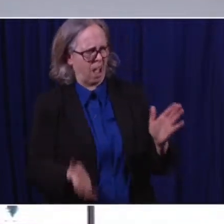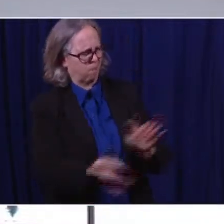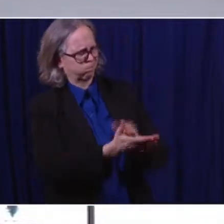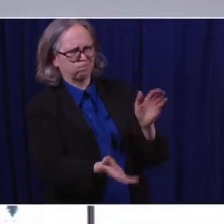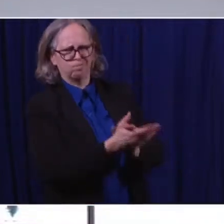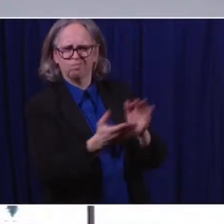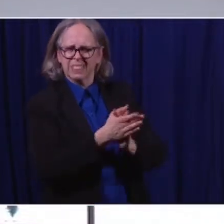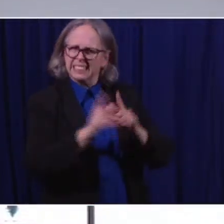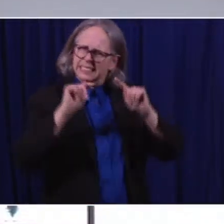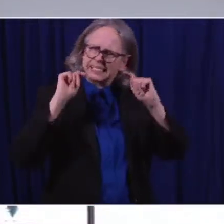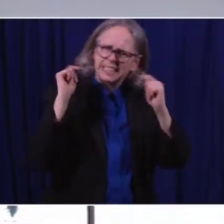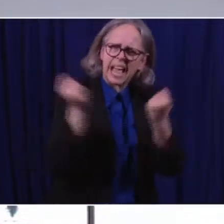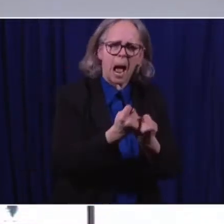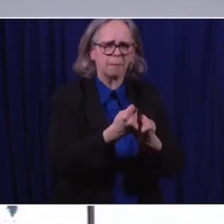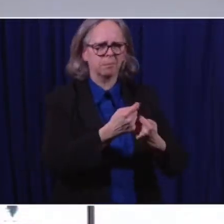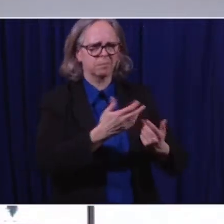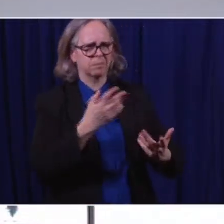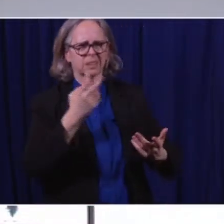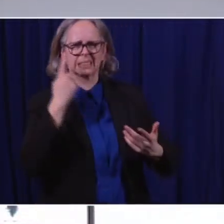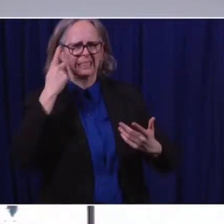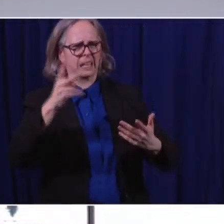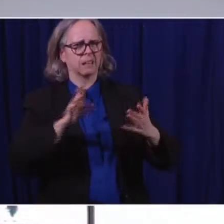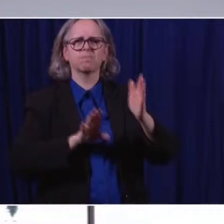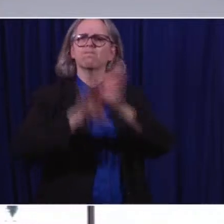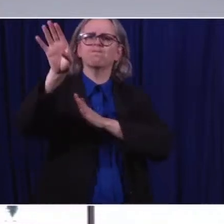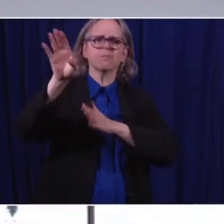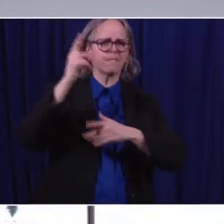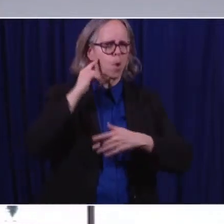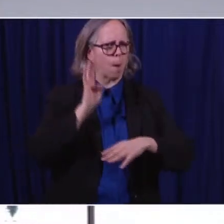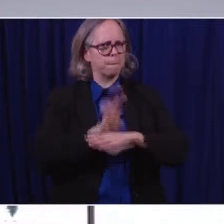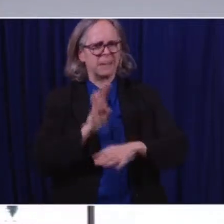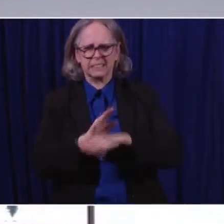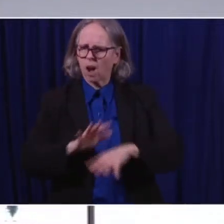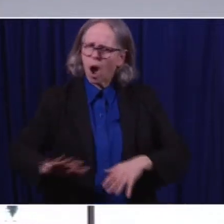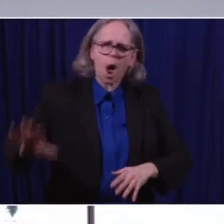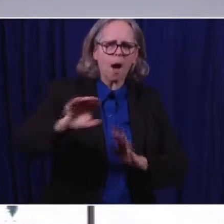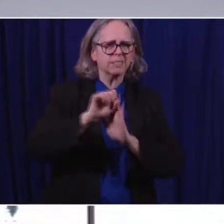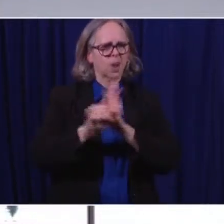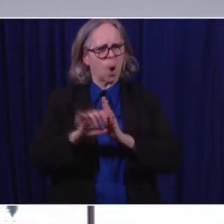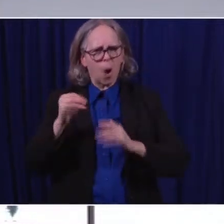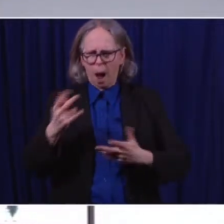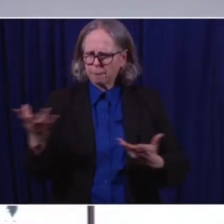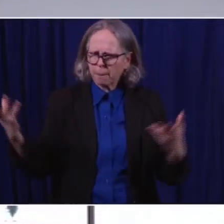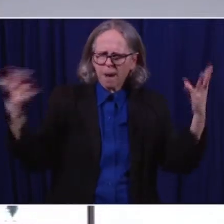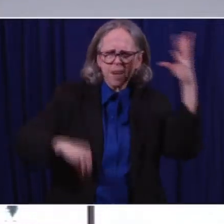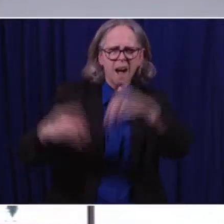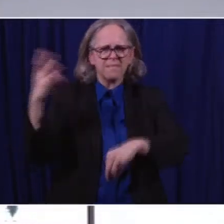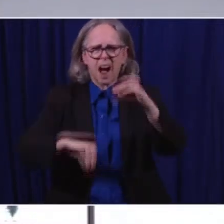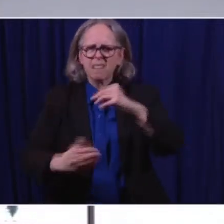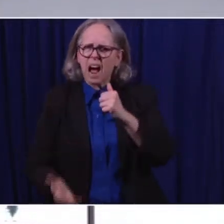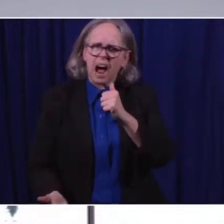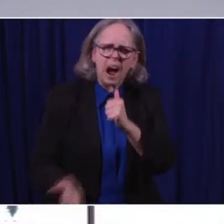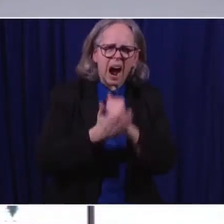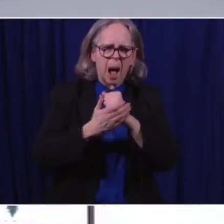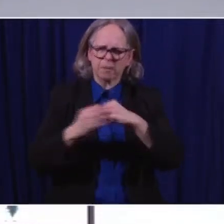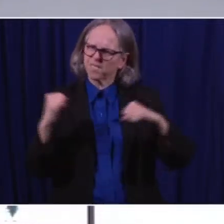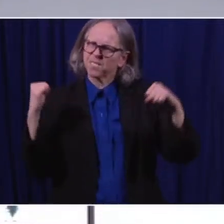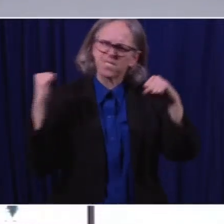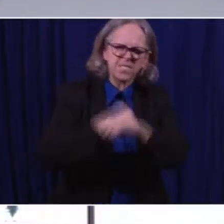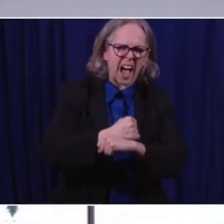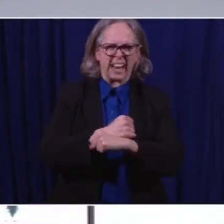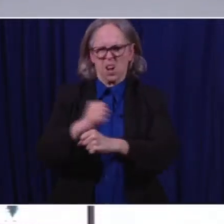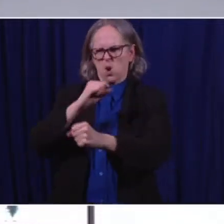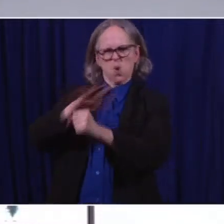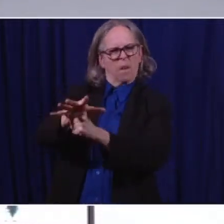from businesses all across the state who are helping to fight the battle against COVID-19 and ultimately help us